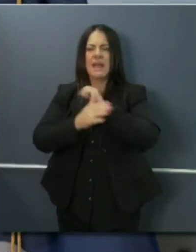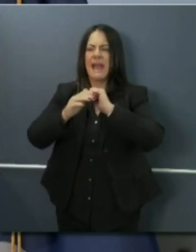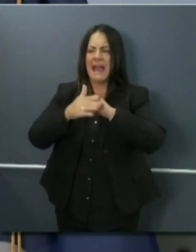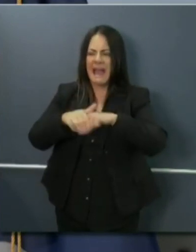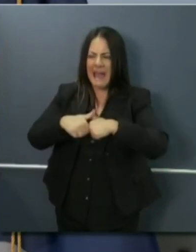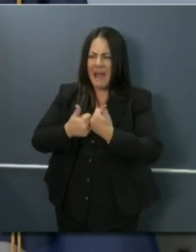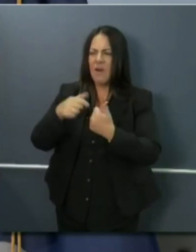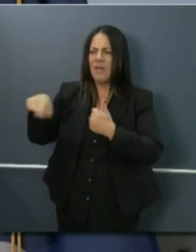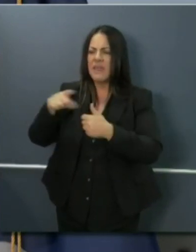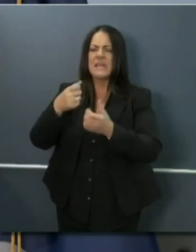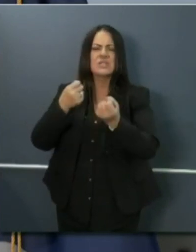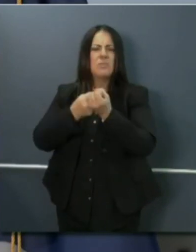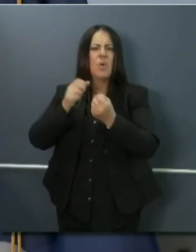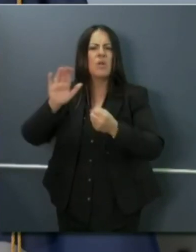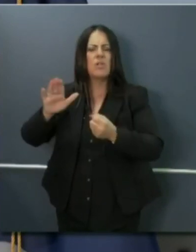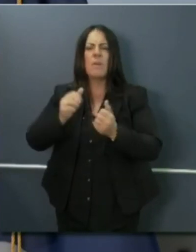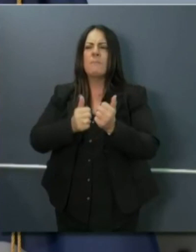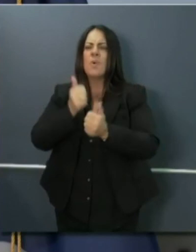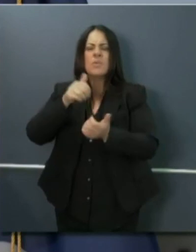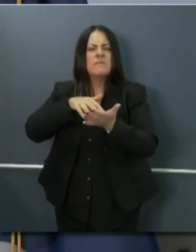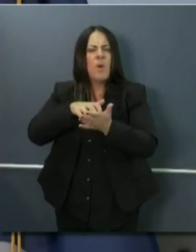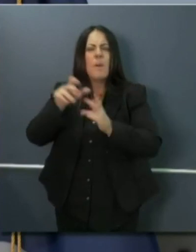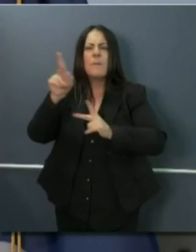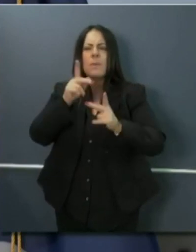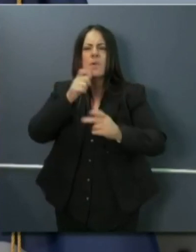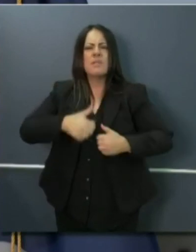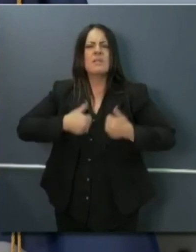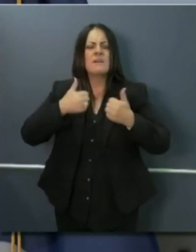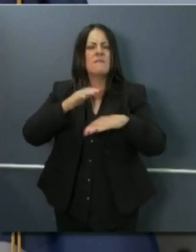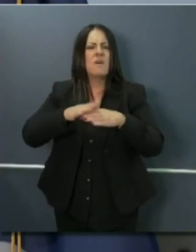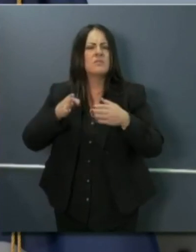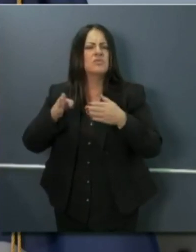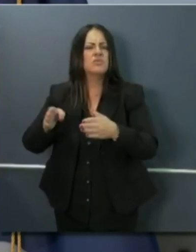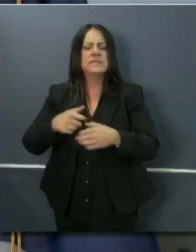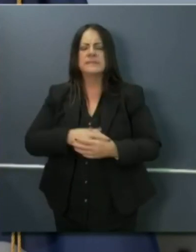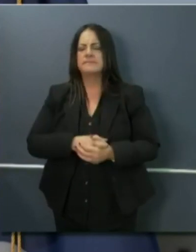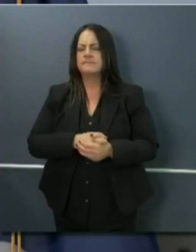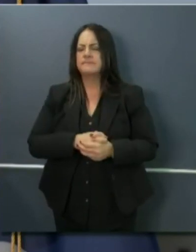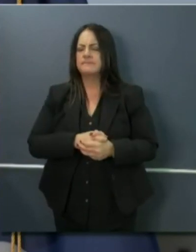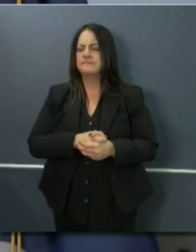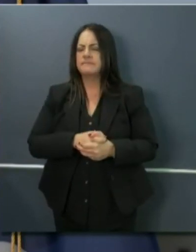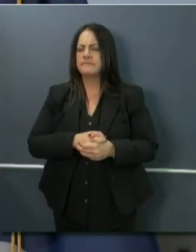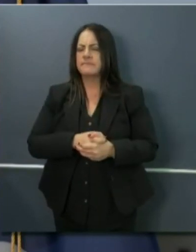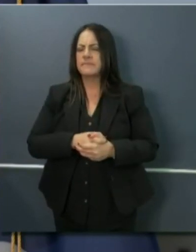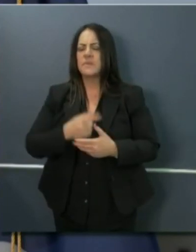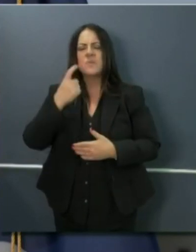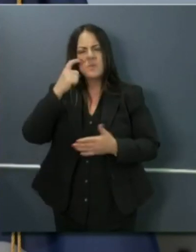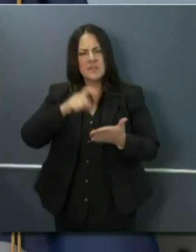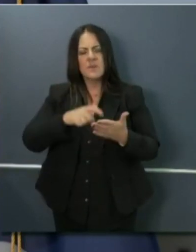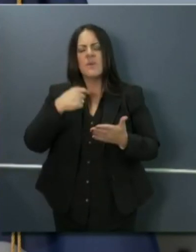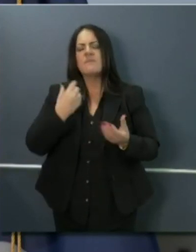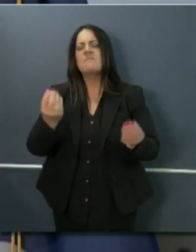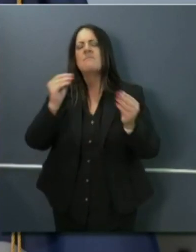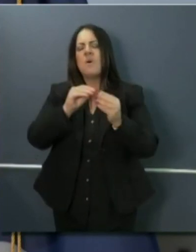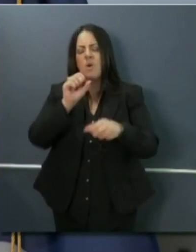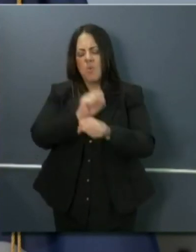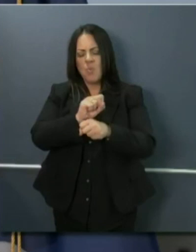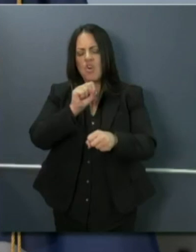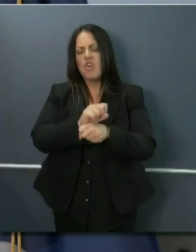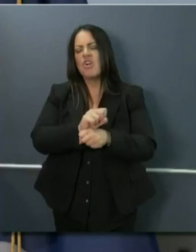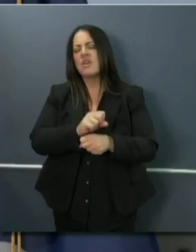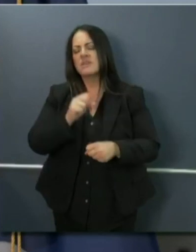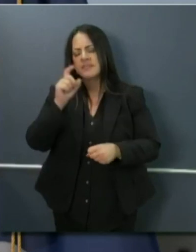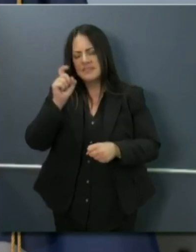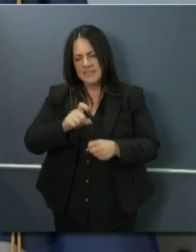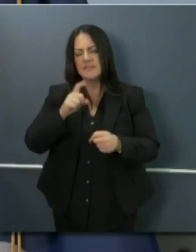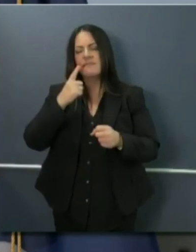most vulnerable Californians out on the streets and sidewalks. Again, top priority for us, and we recognize we have a lot more work to do in that space